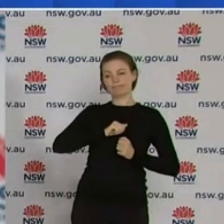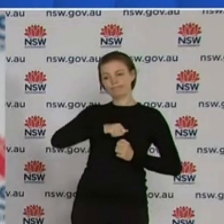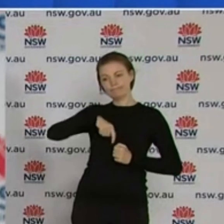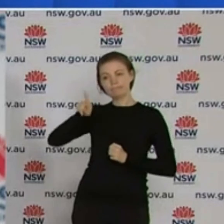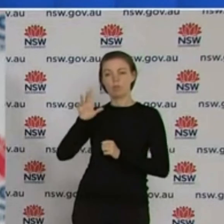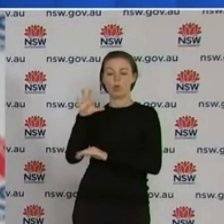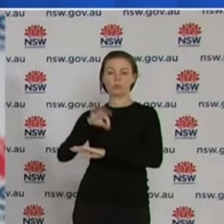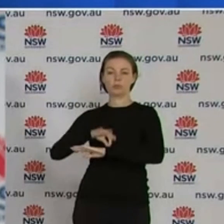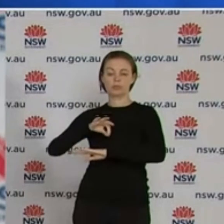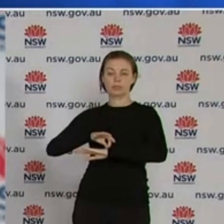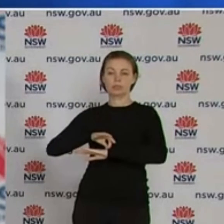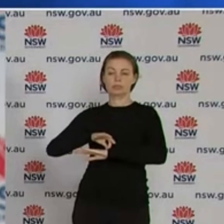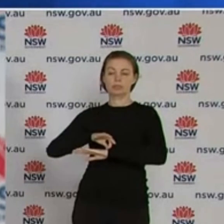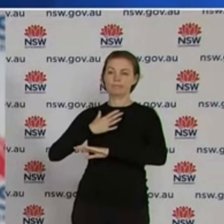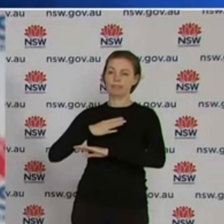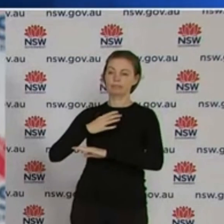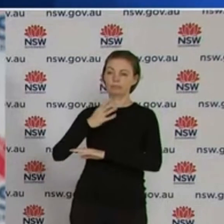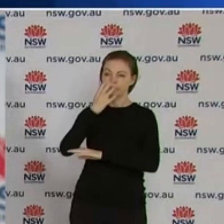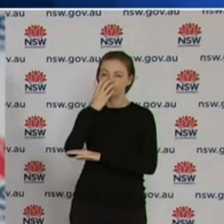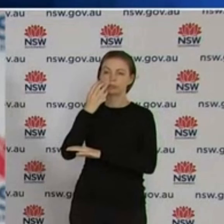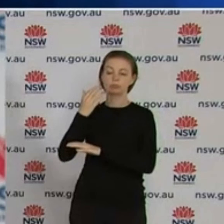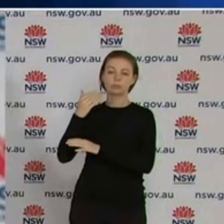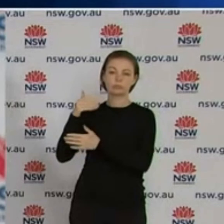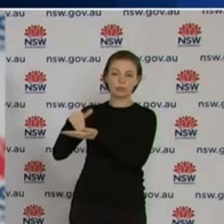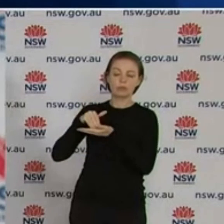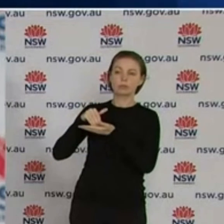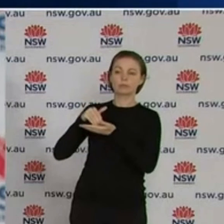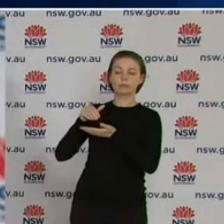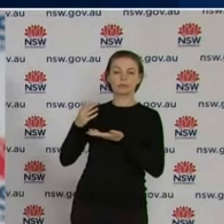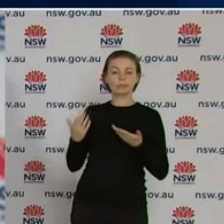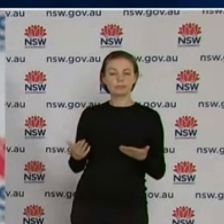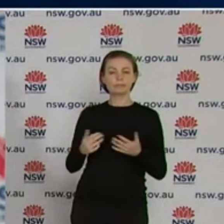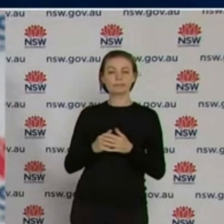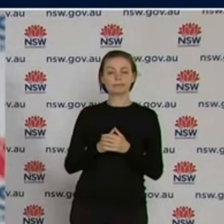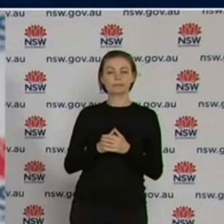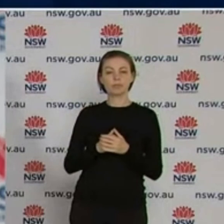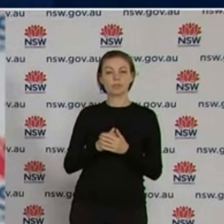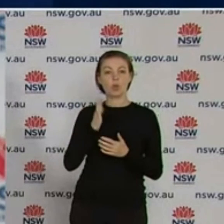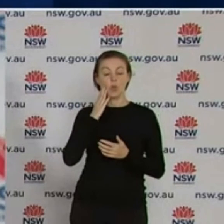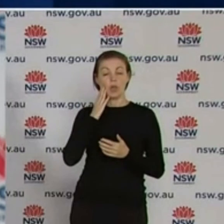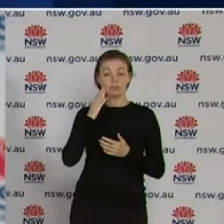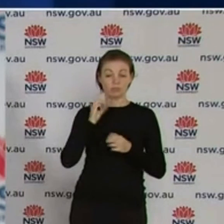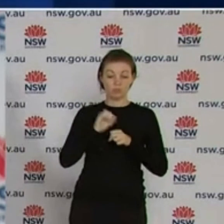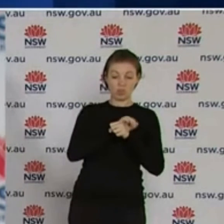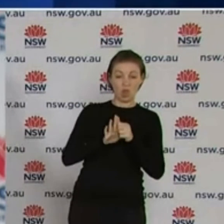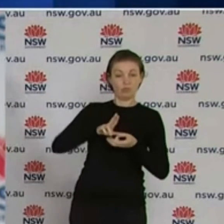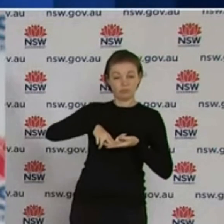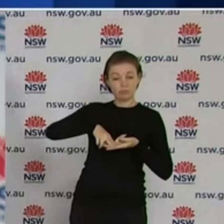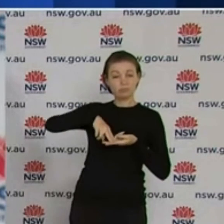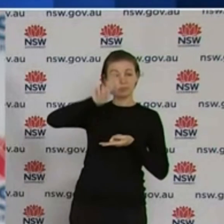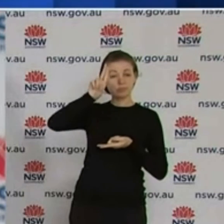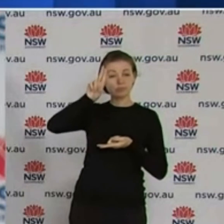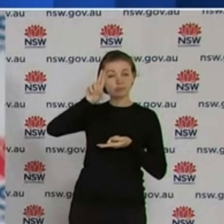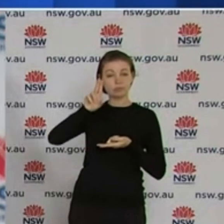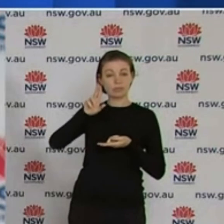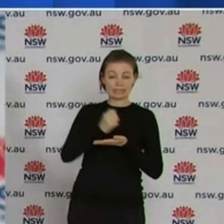safe. And as time goes on, and as we open up and the number of cases go up, as I said, the figure to look at is